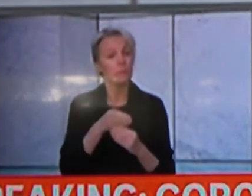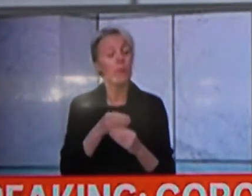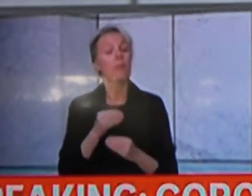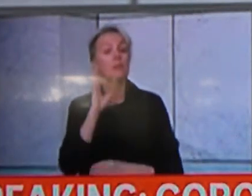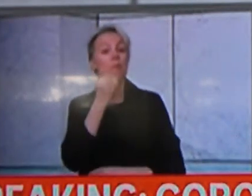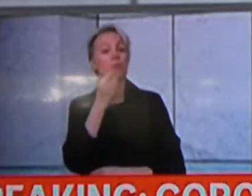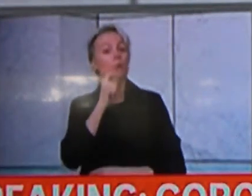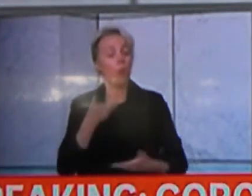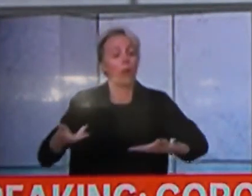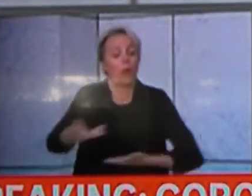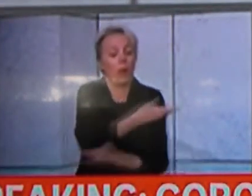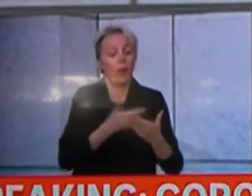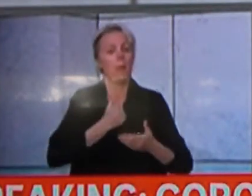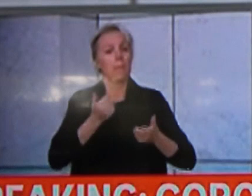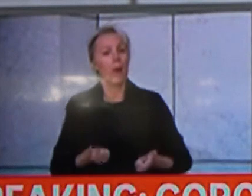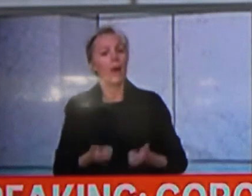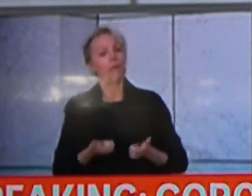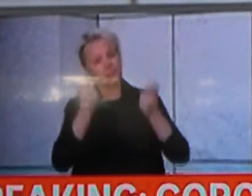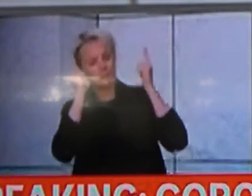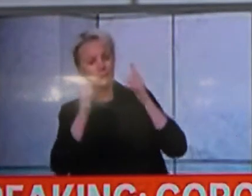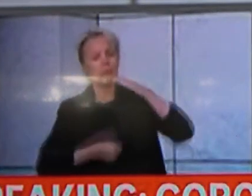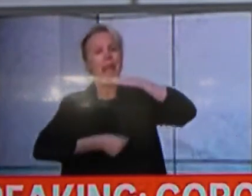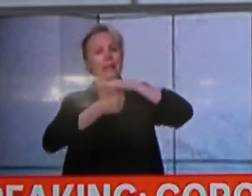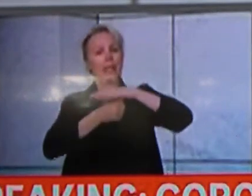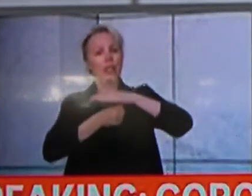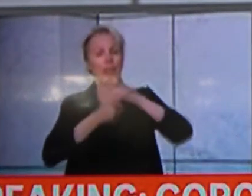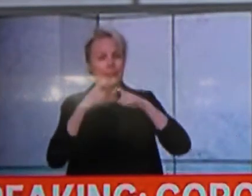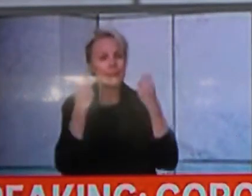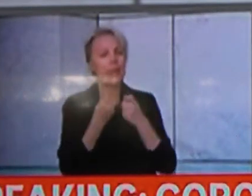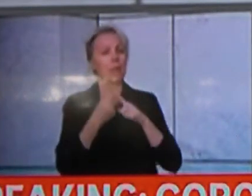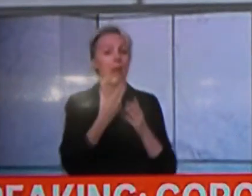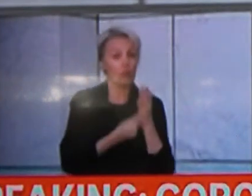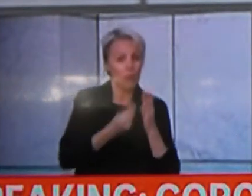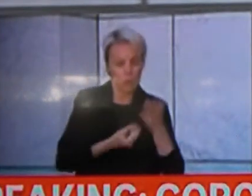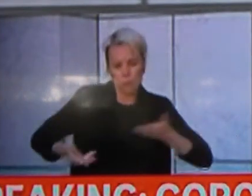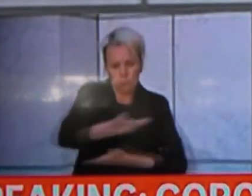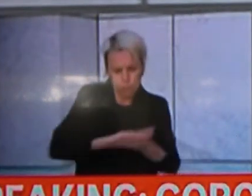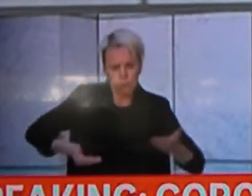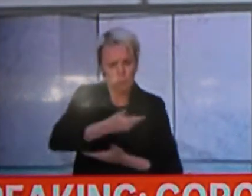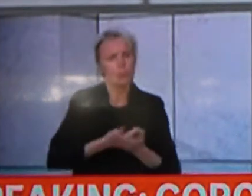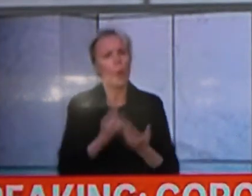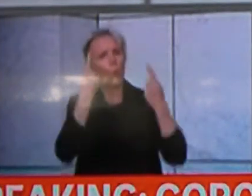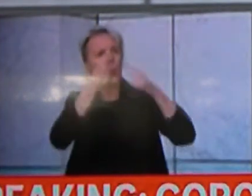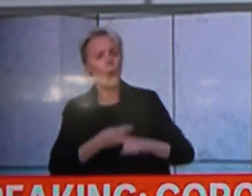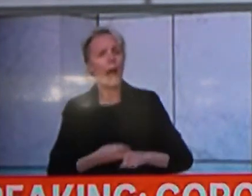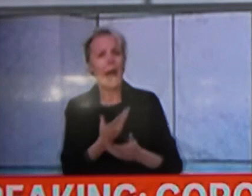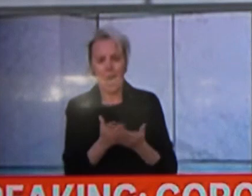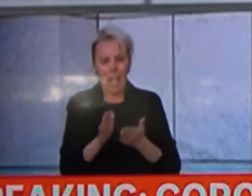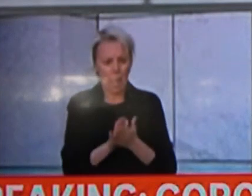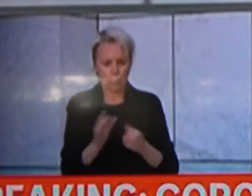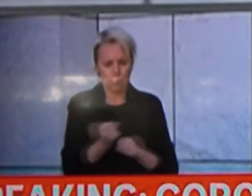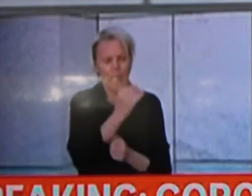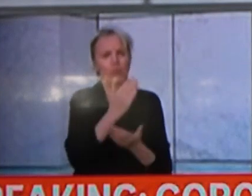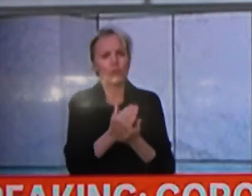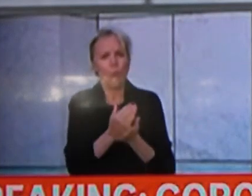and other members of my senior leadership team with the opposition, and we'll be working through a range of issues to go to the operation of the Parliament